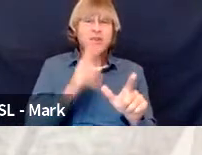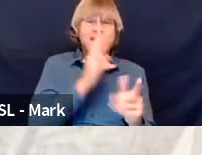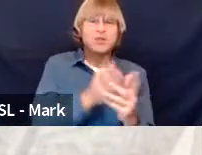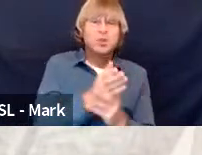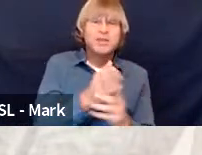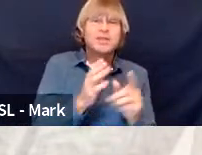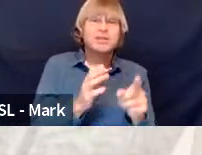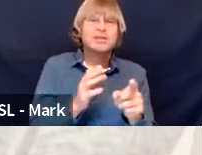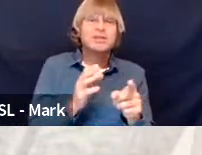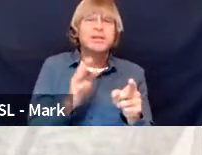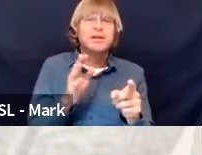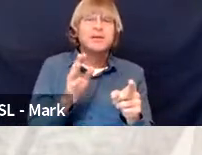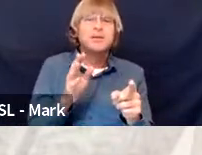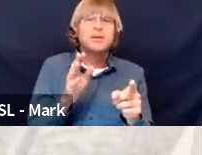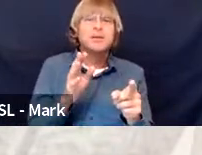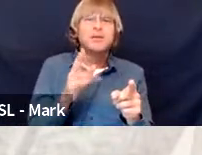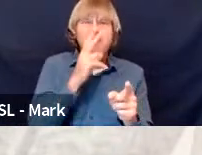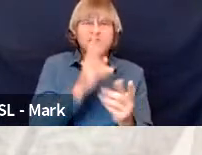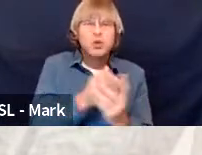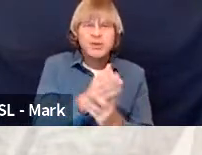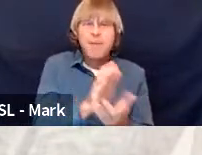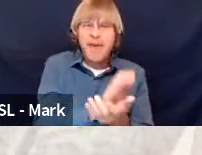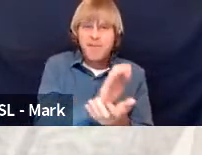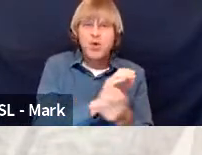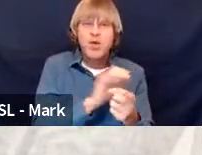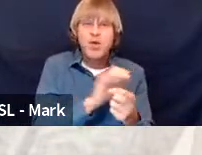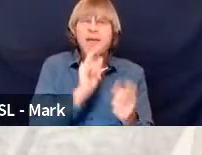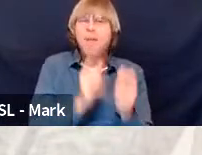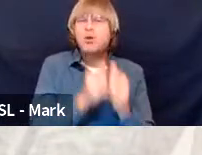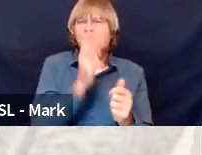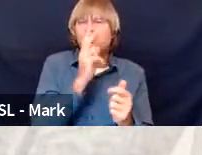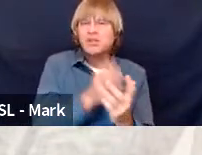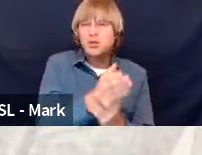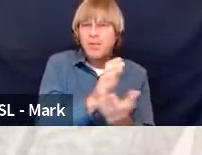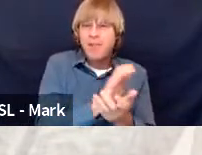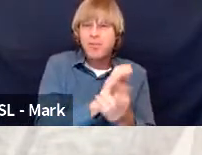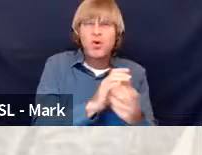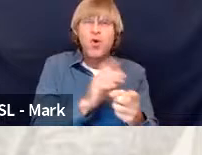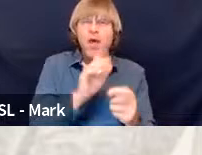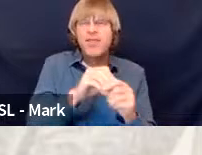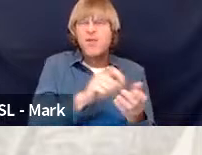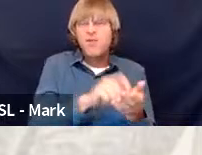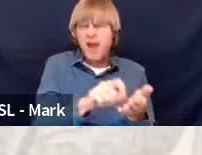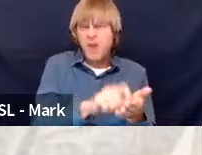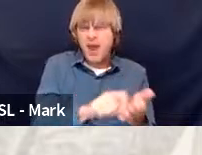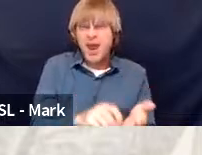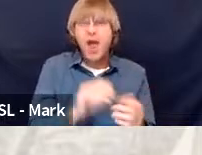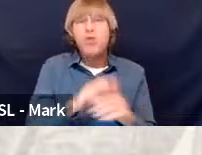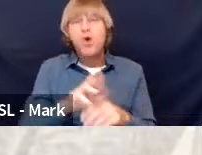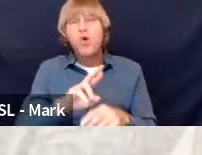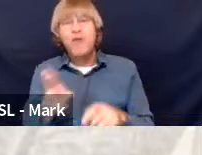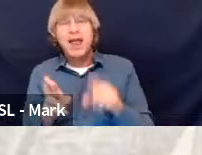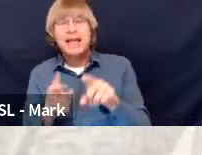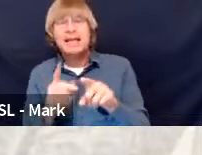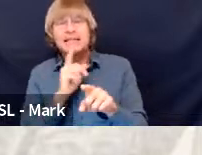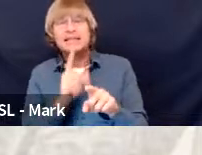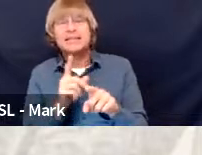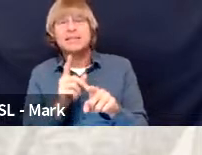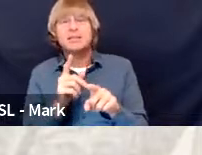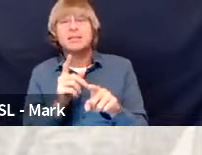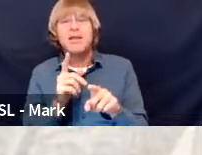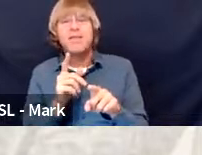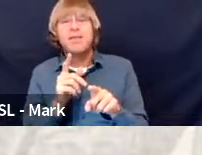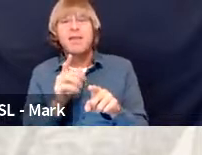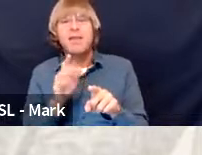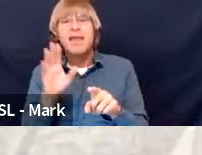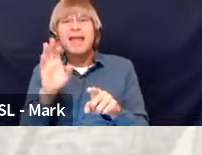translucent translucent paper. Most translucent papers will be in a writing weight. And on the right is the